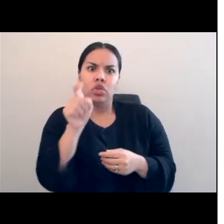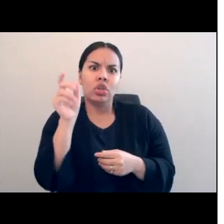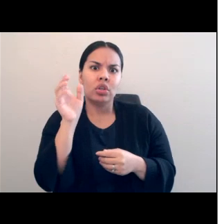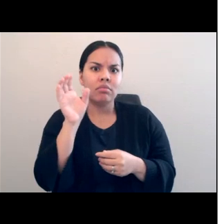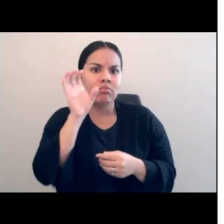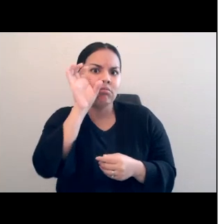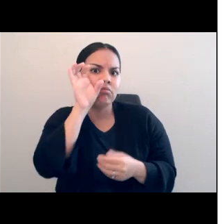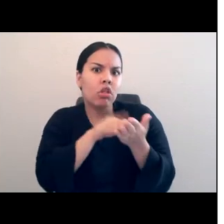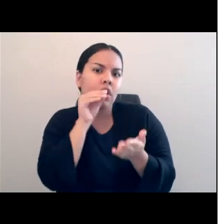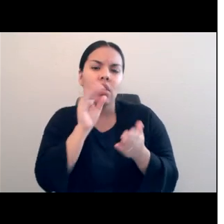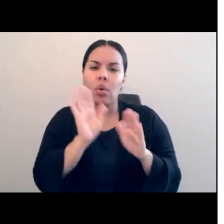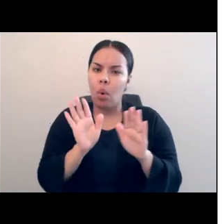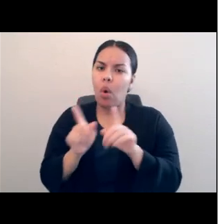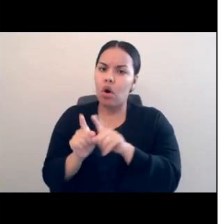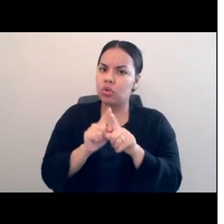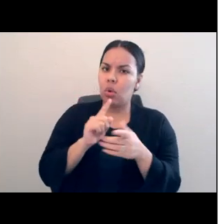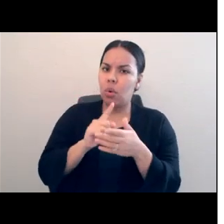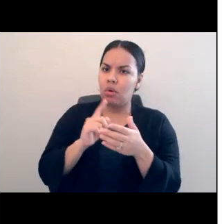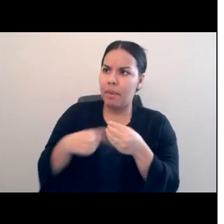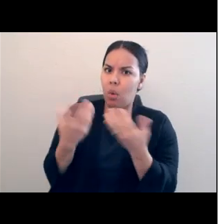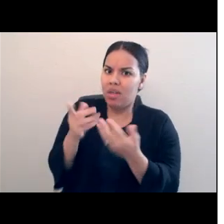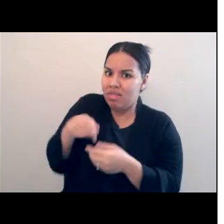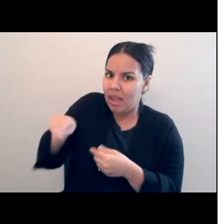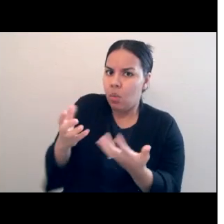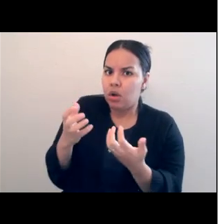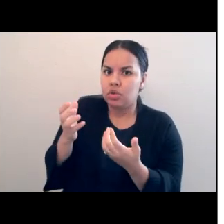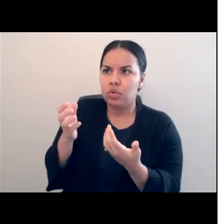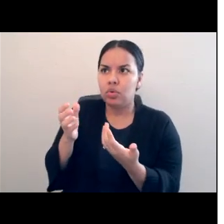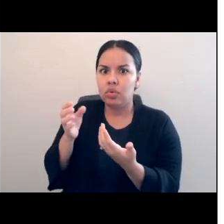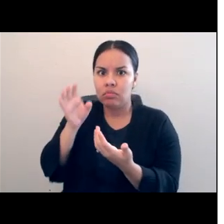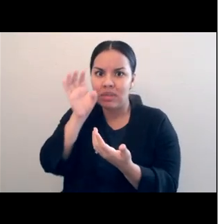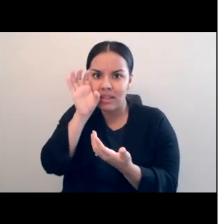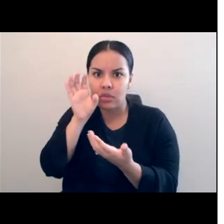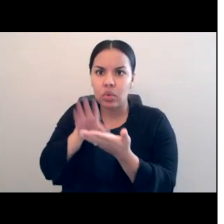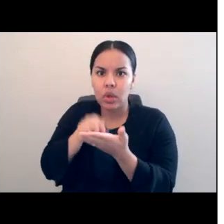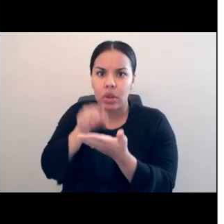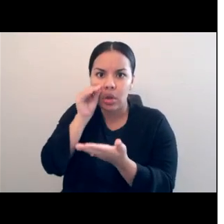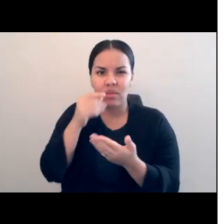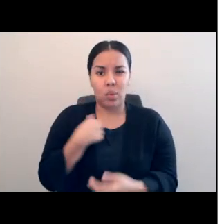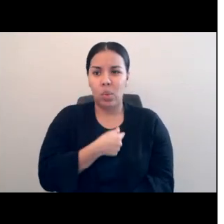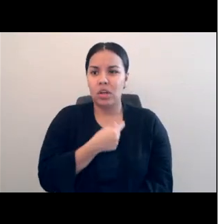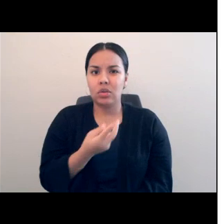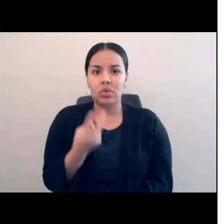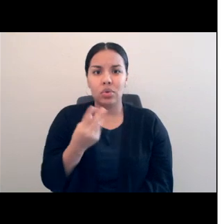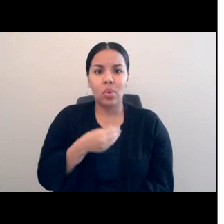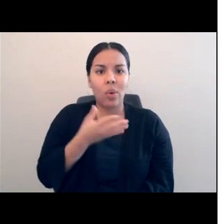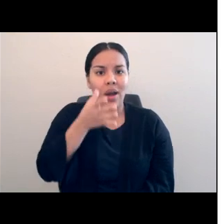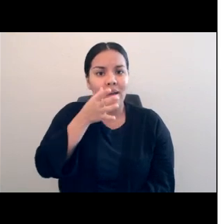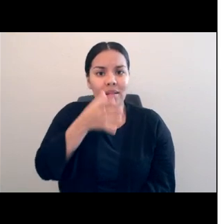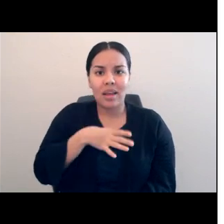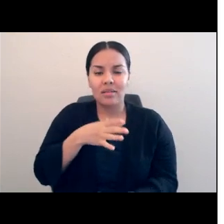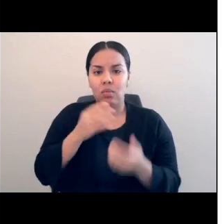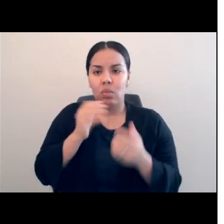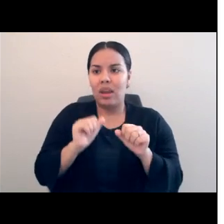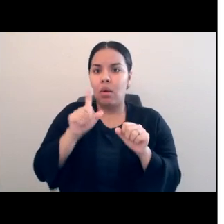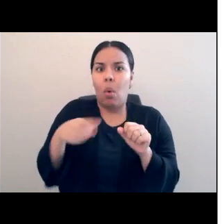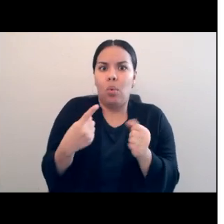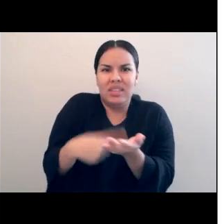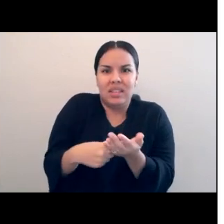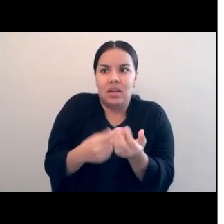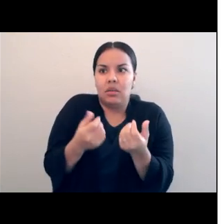people think, right? So we're two white ladies. We can only cover so many topics or even think of so many topics on our own, right? So we